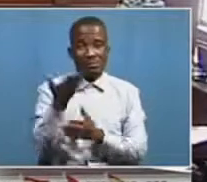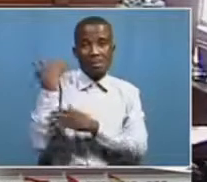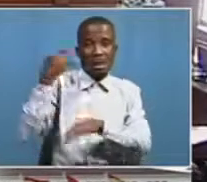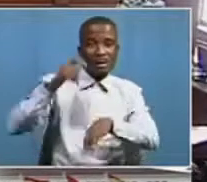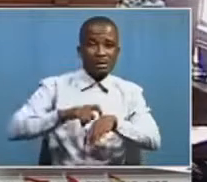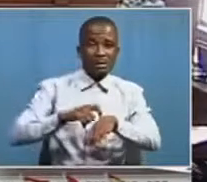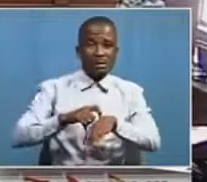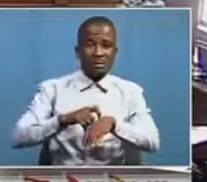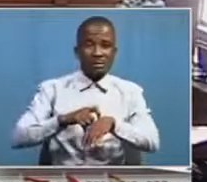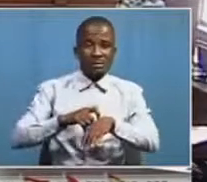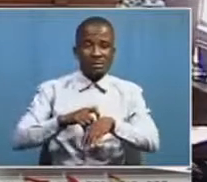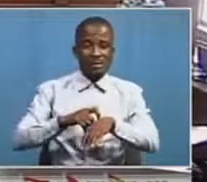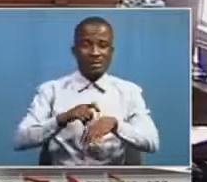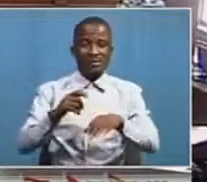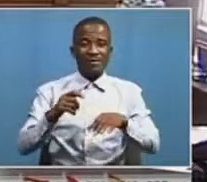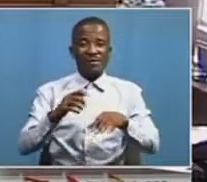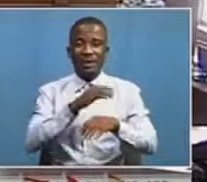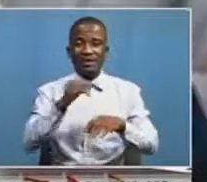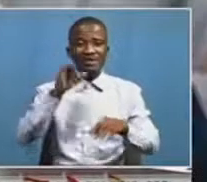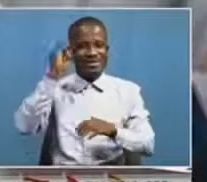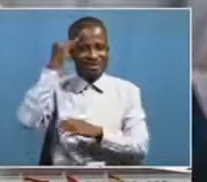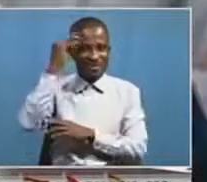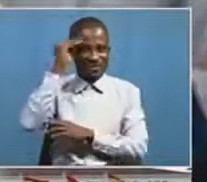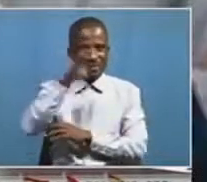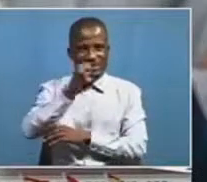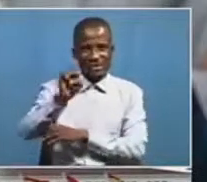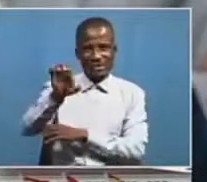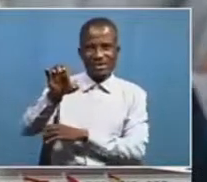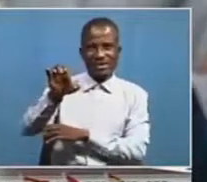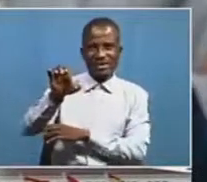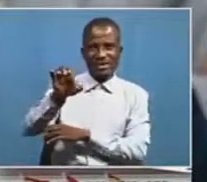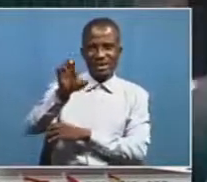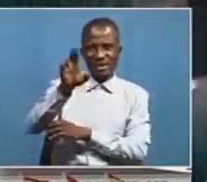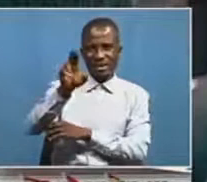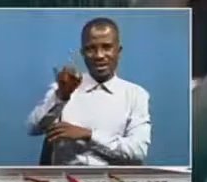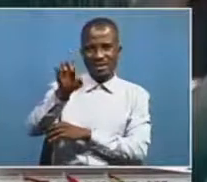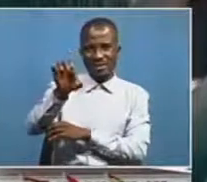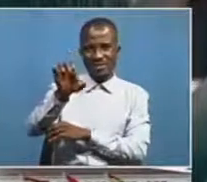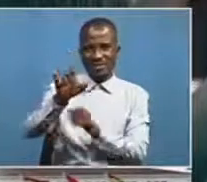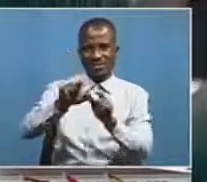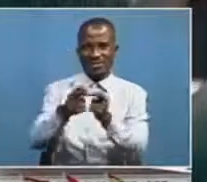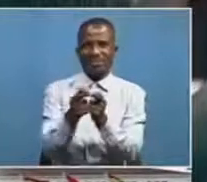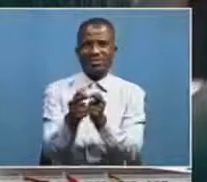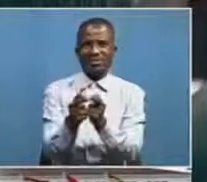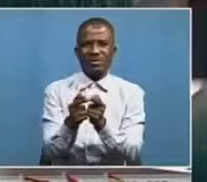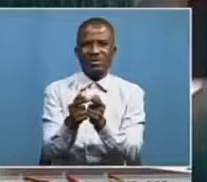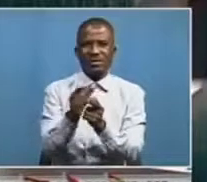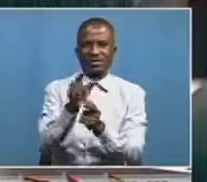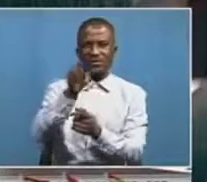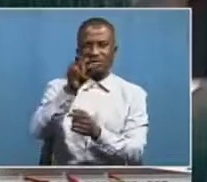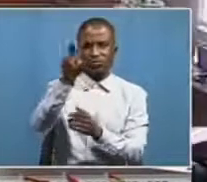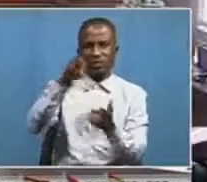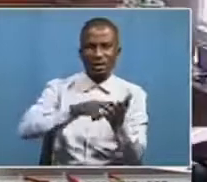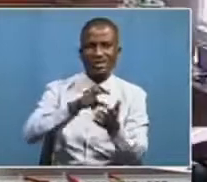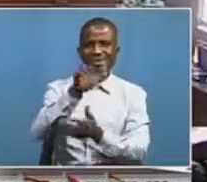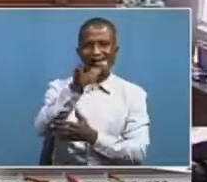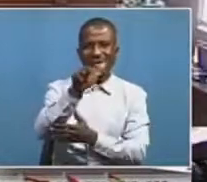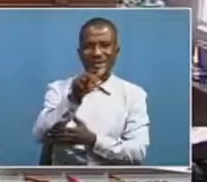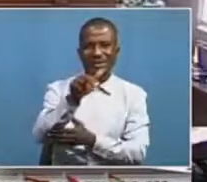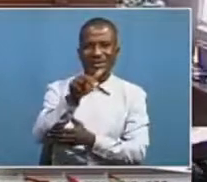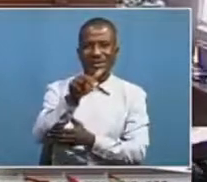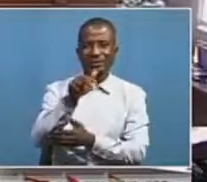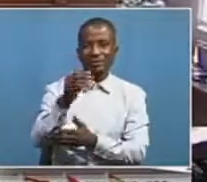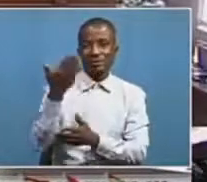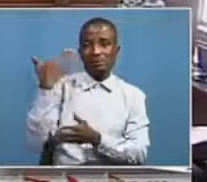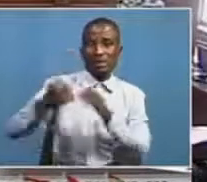4, versus Mahama, Electoral Commission and National Democratic Congress, number 4, 2013, Supreme Court of Ghana Law